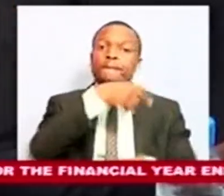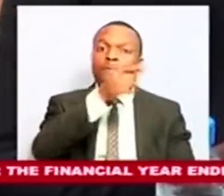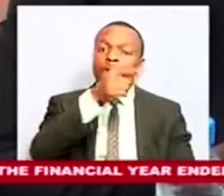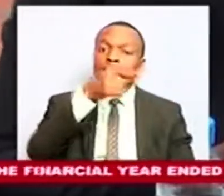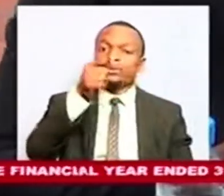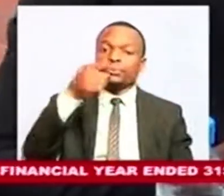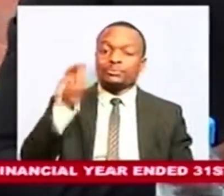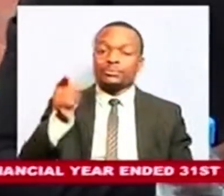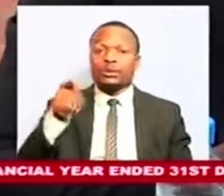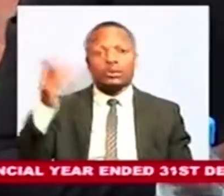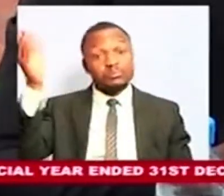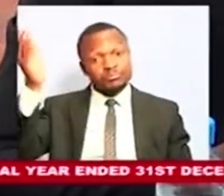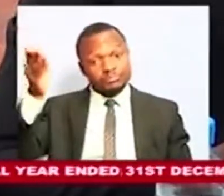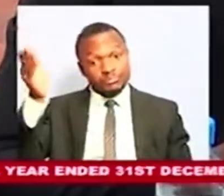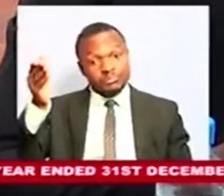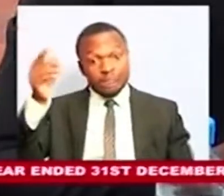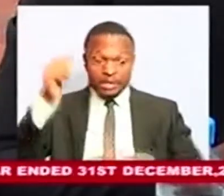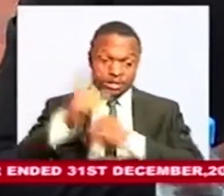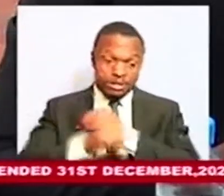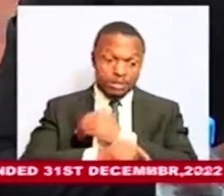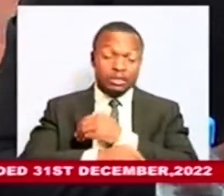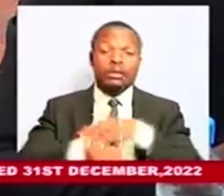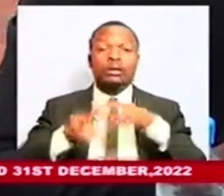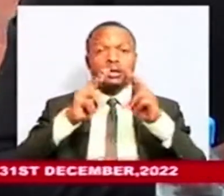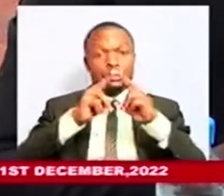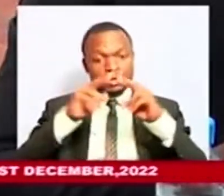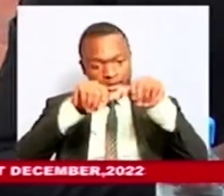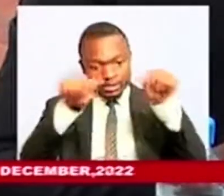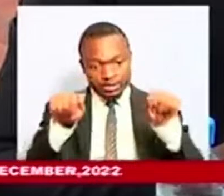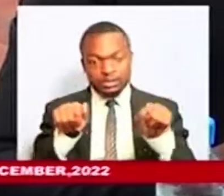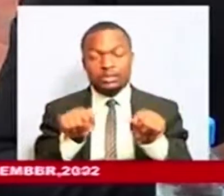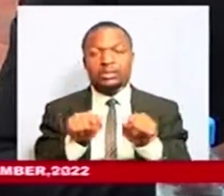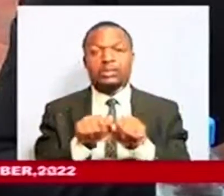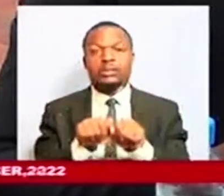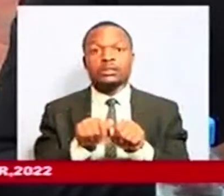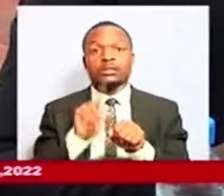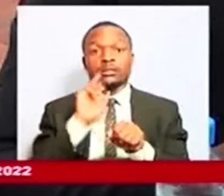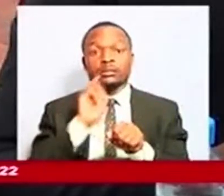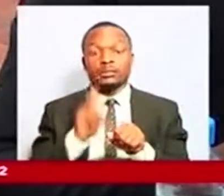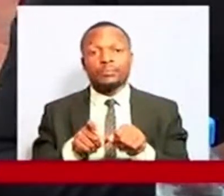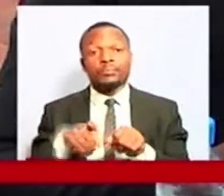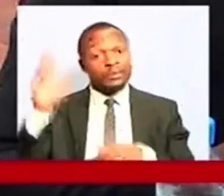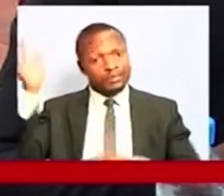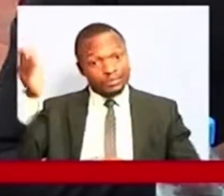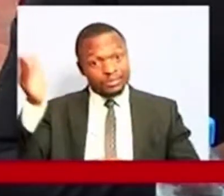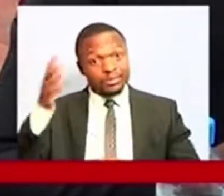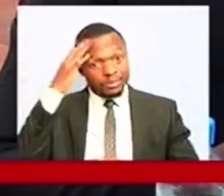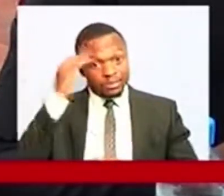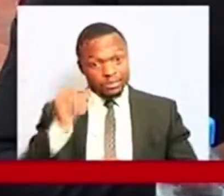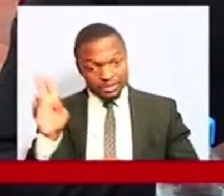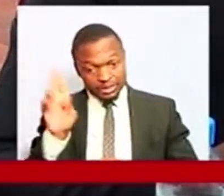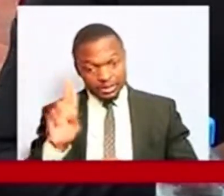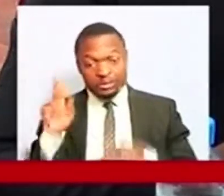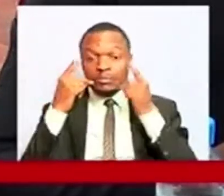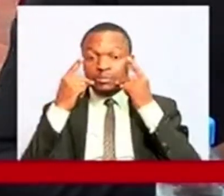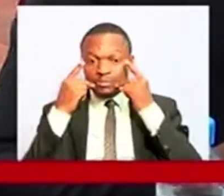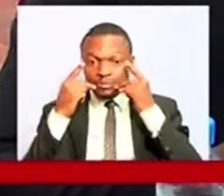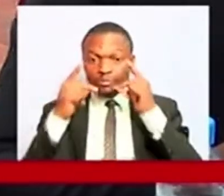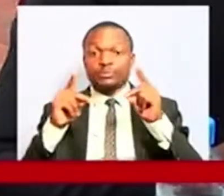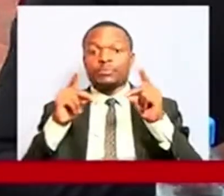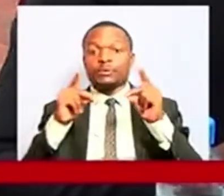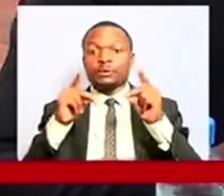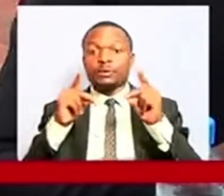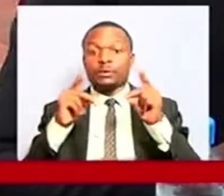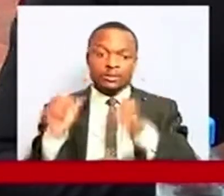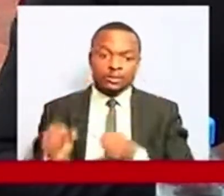most remote areas that cannot receive signal from the radio are covered. That's why you are seeing that we are spending on the public address system as